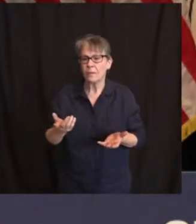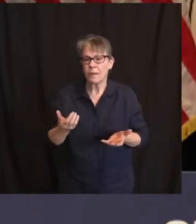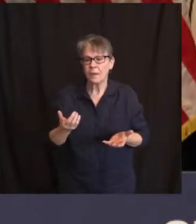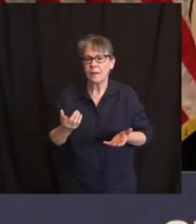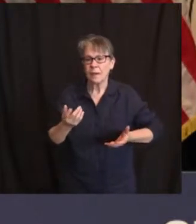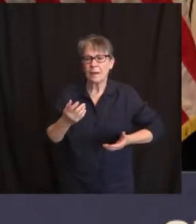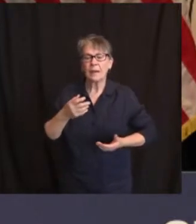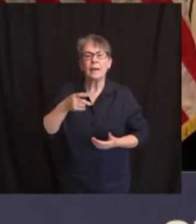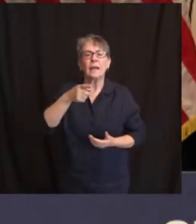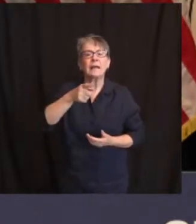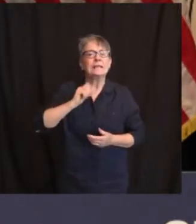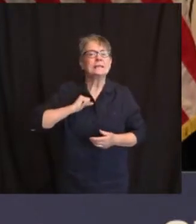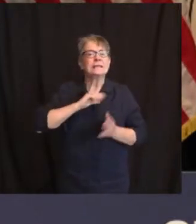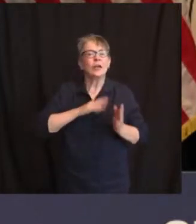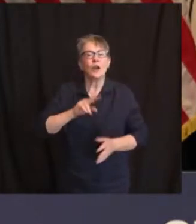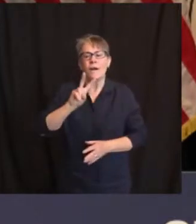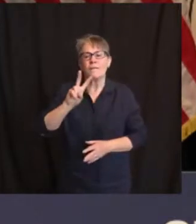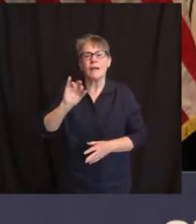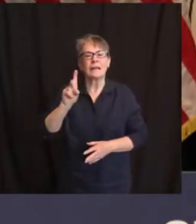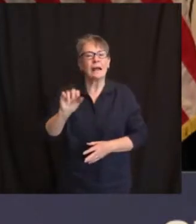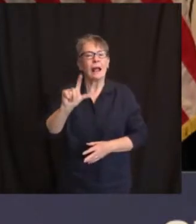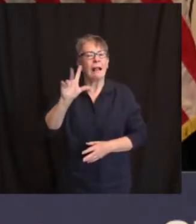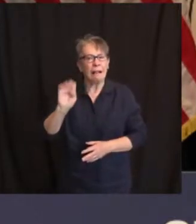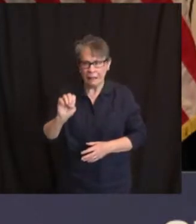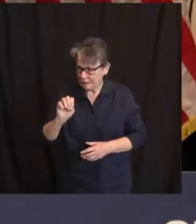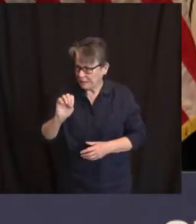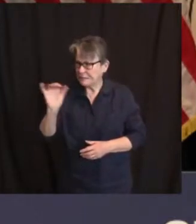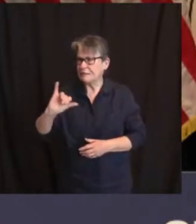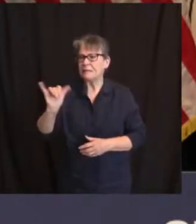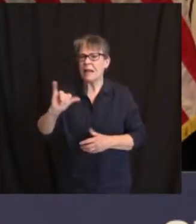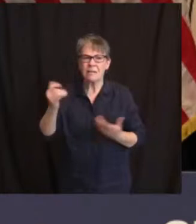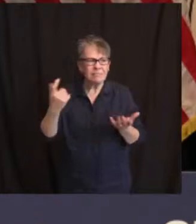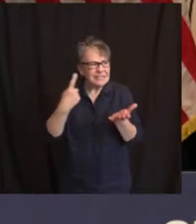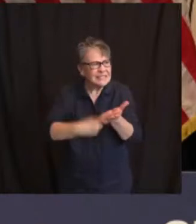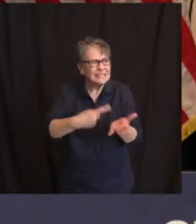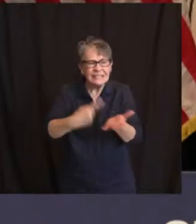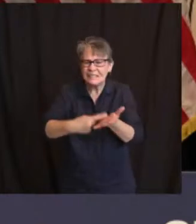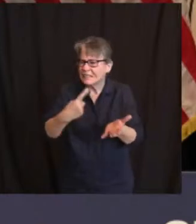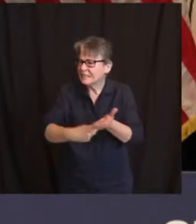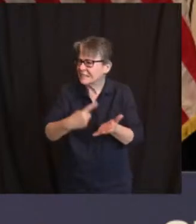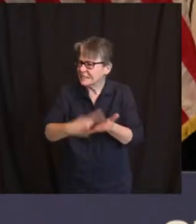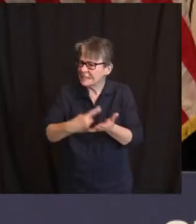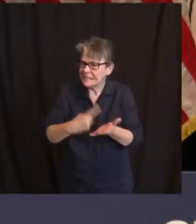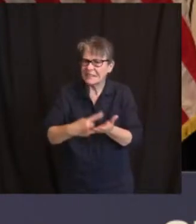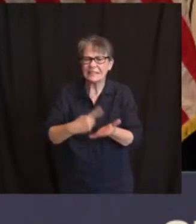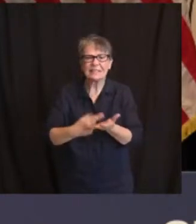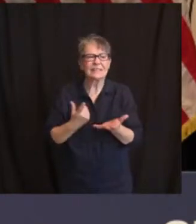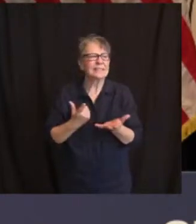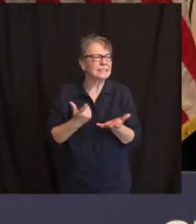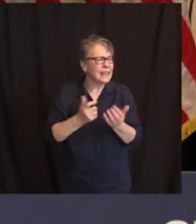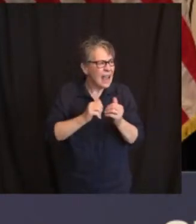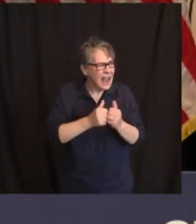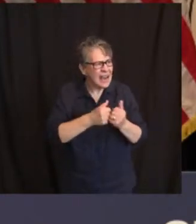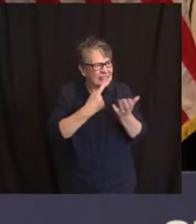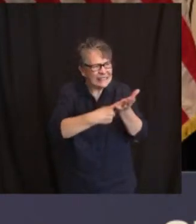we know we get there together. And that's the spirit, and that includes across the aisle. That's the spirit with which we have been conducting ourselves, and